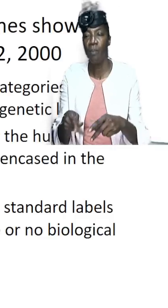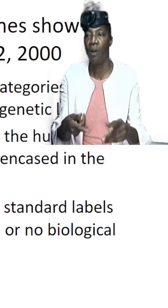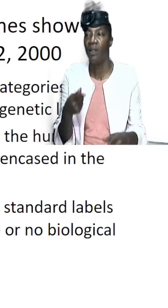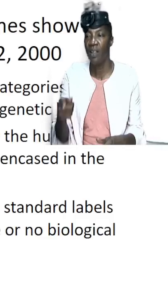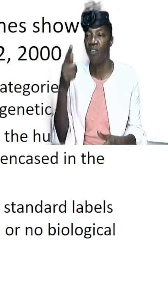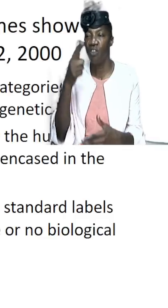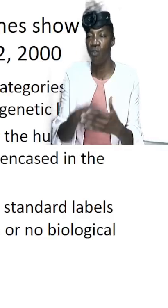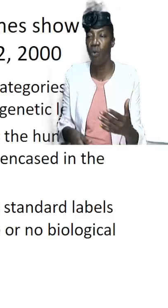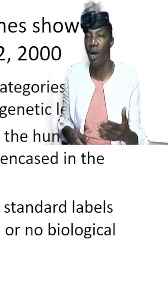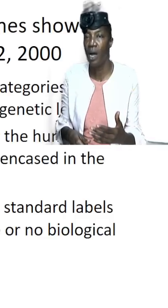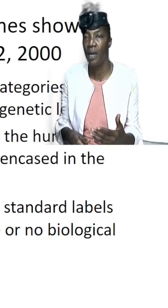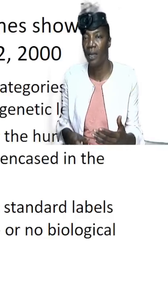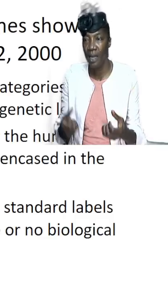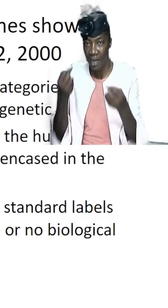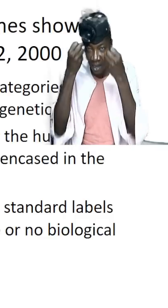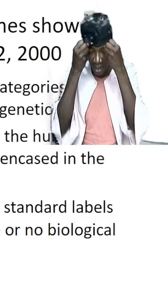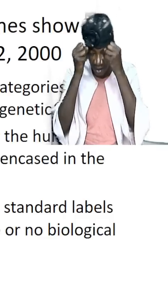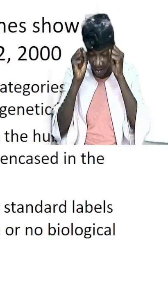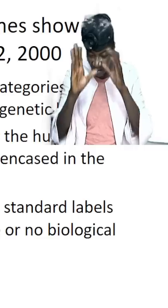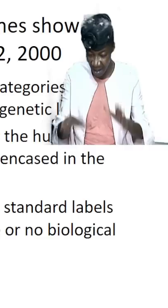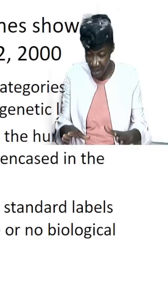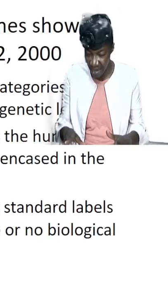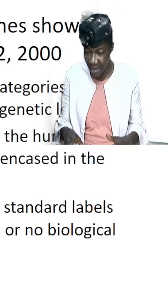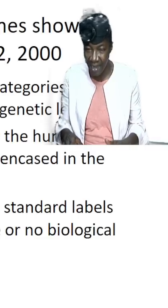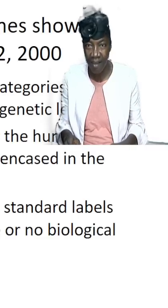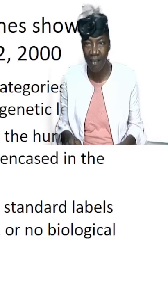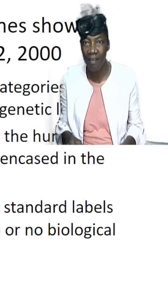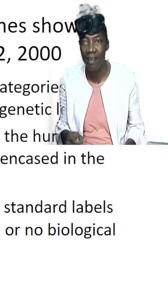scientists have suspected.